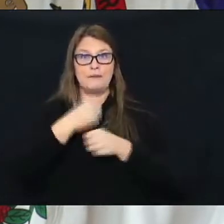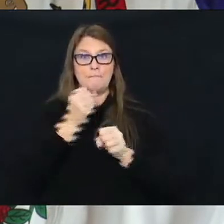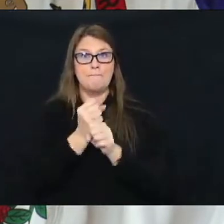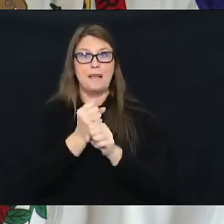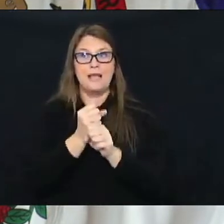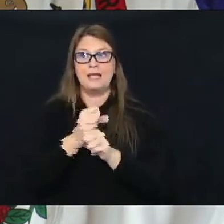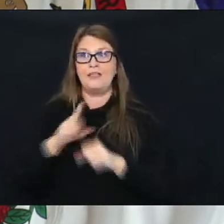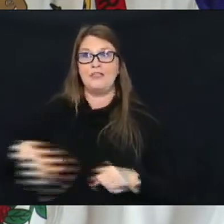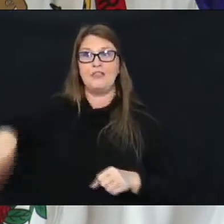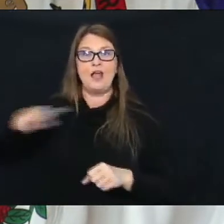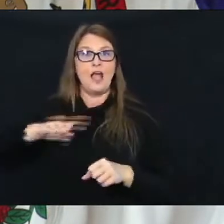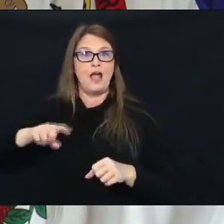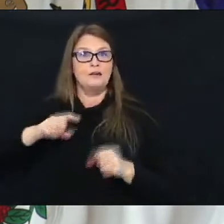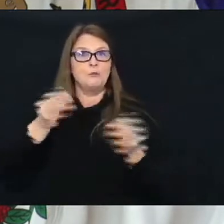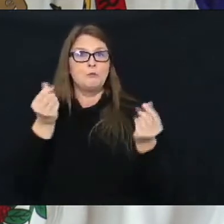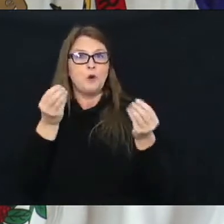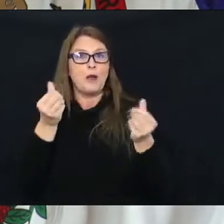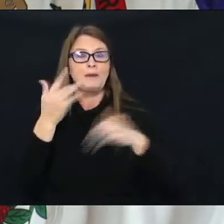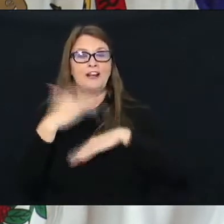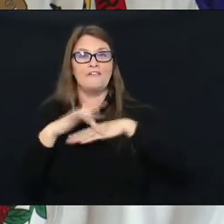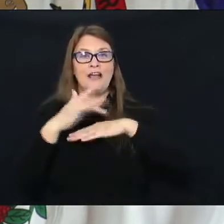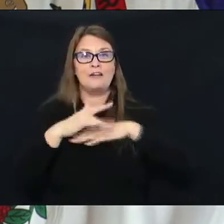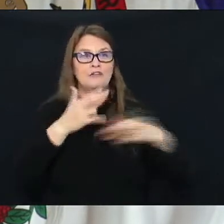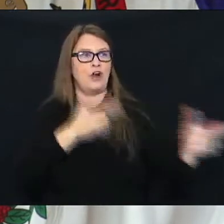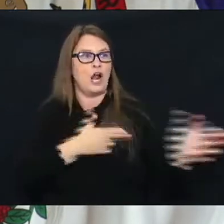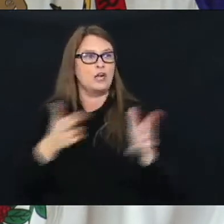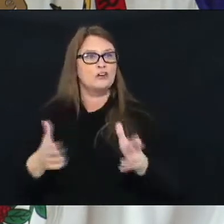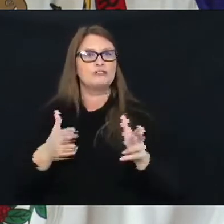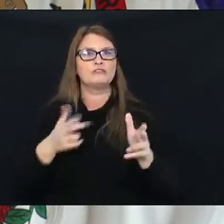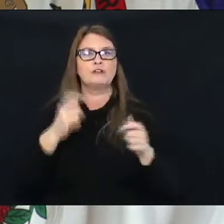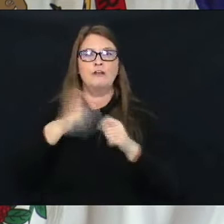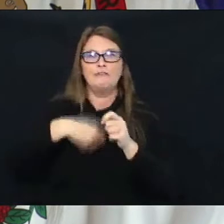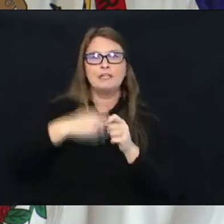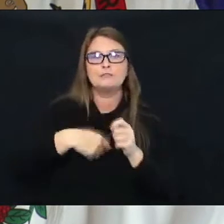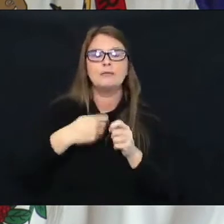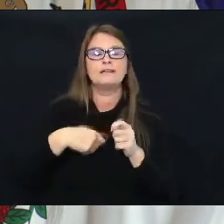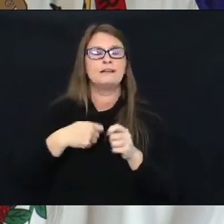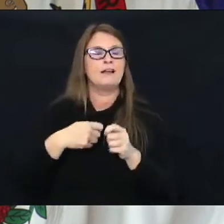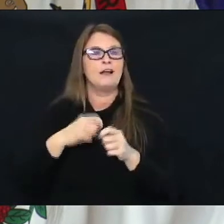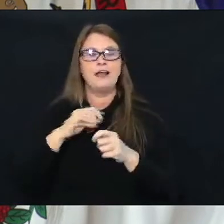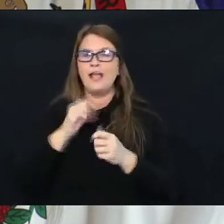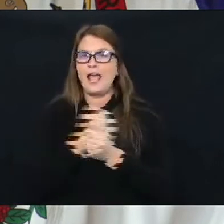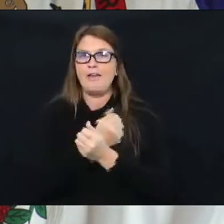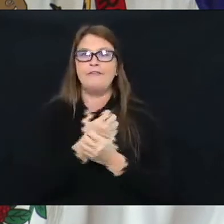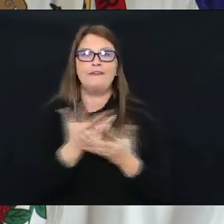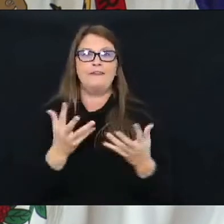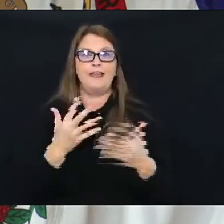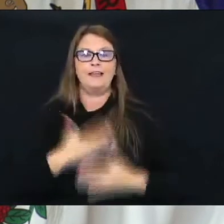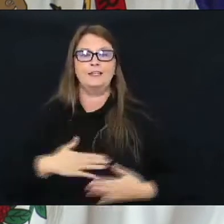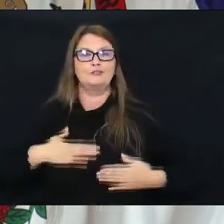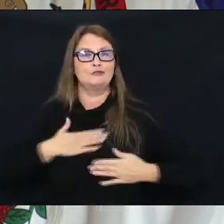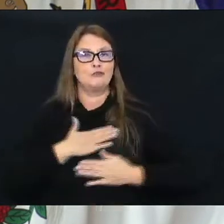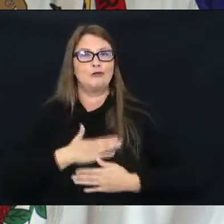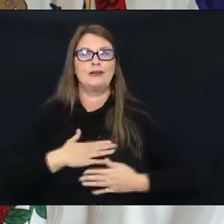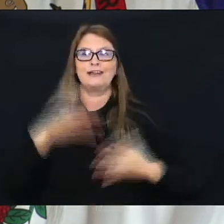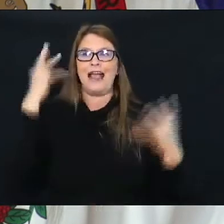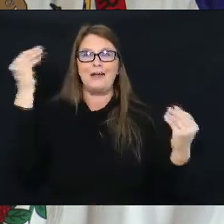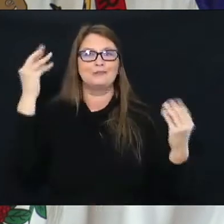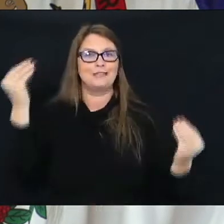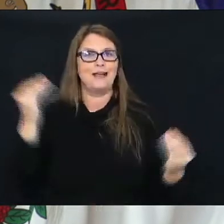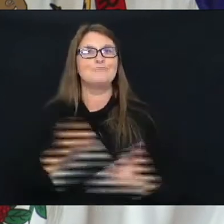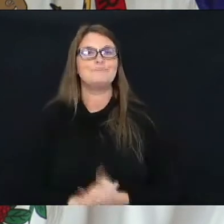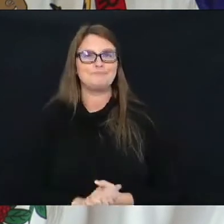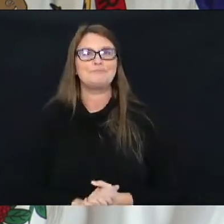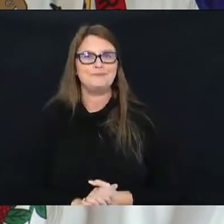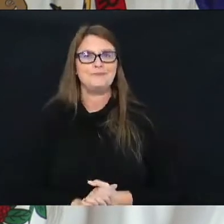those acres available to our hunters, our fishermen, absolutely all those that are enjoying the outdoors.